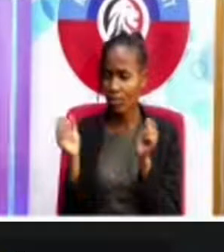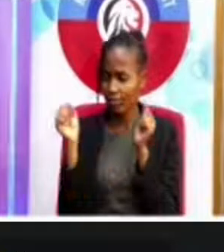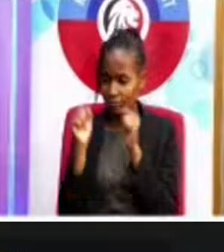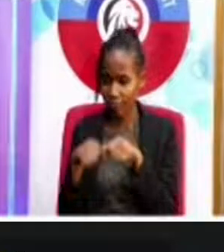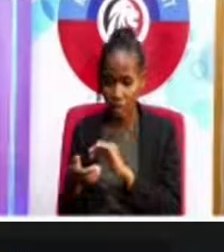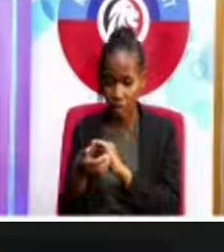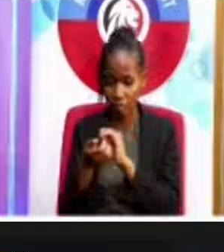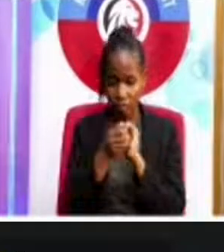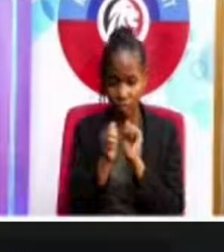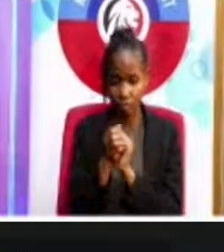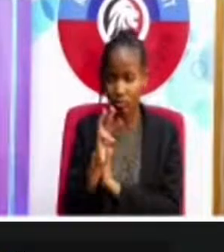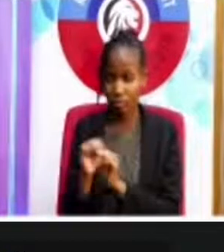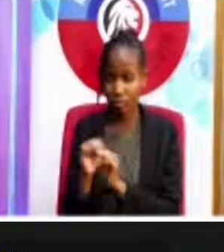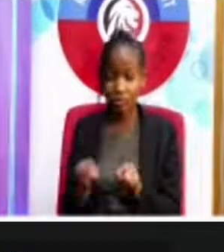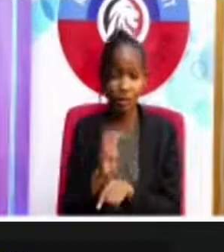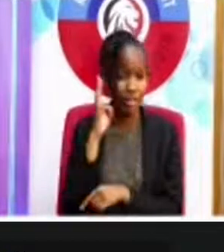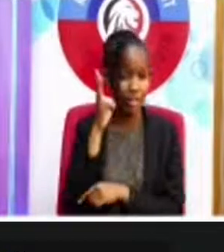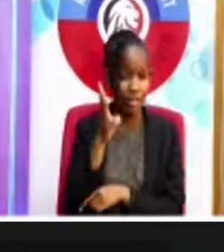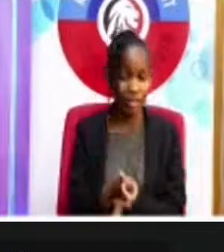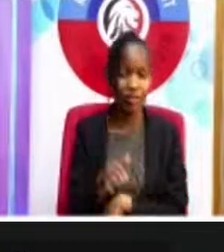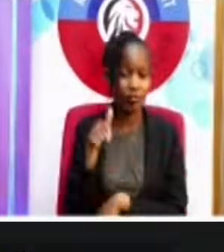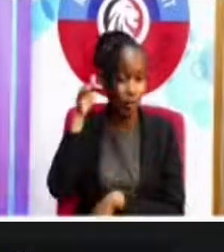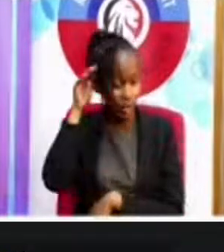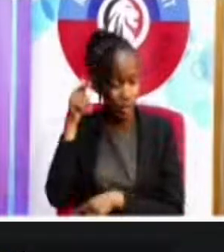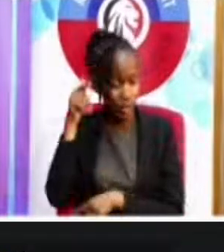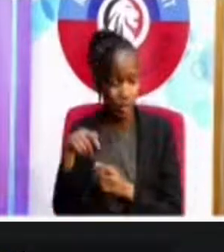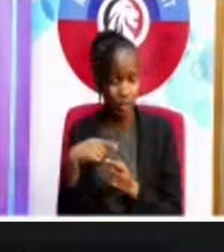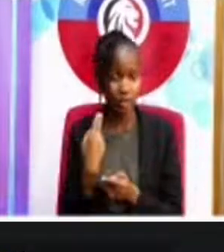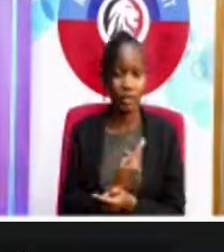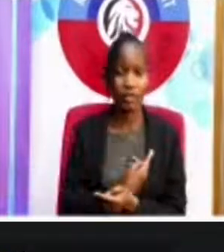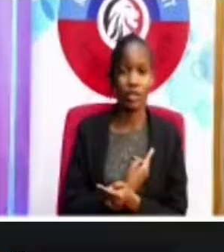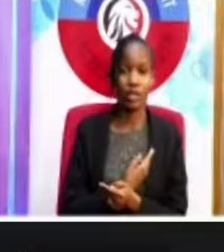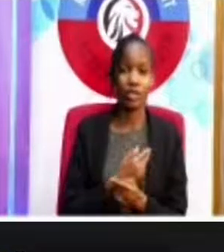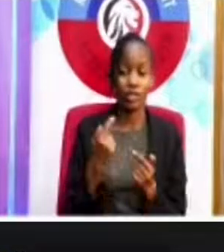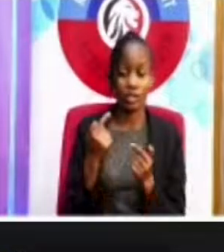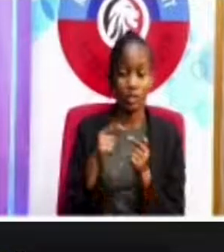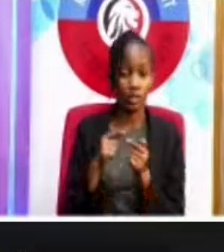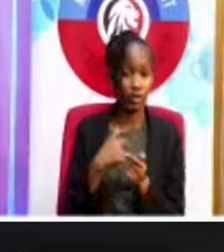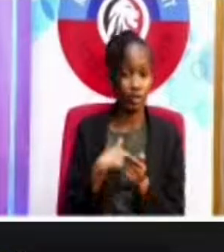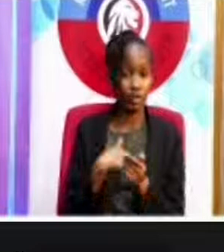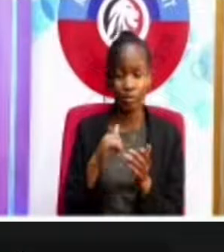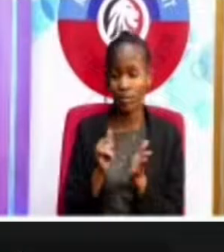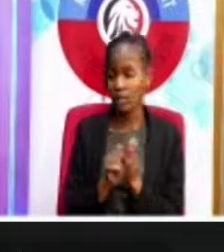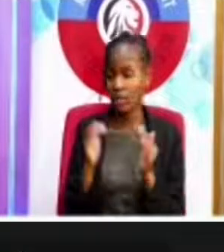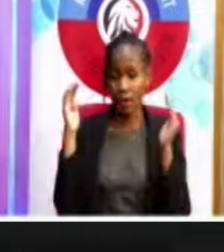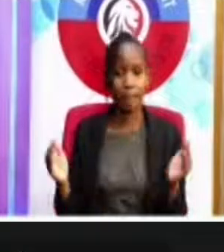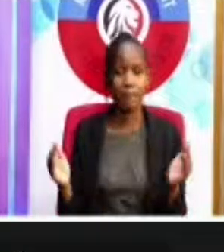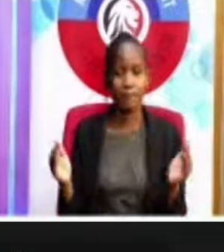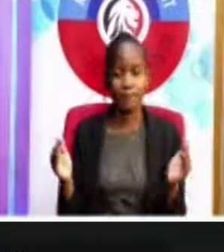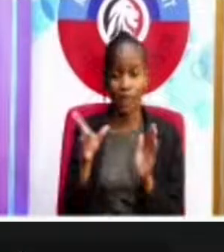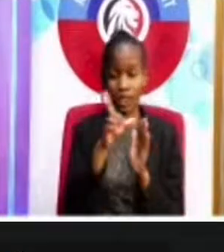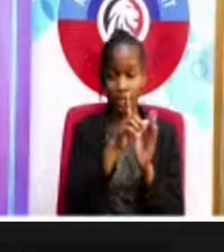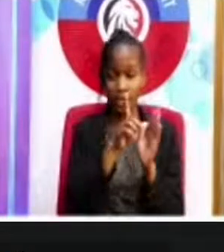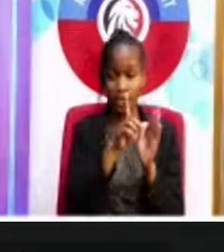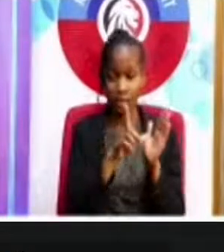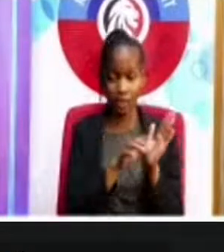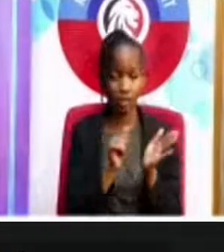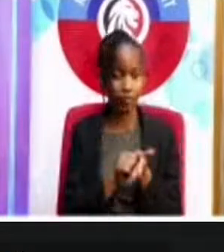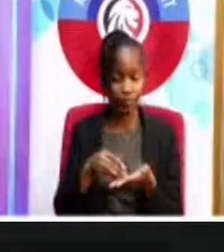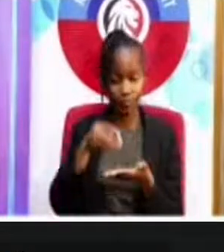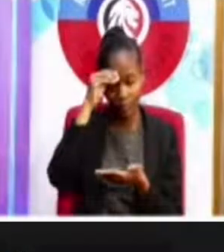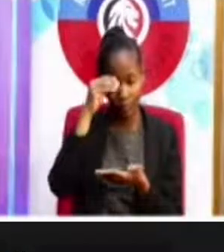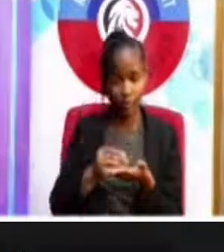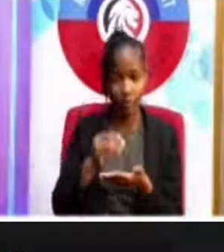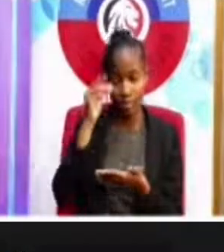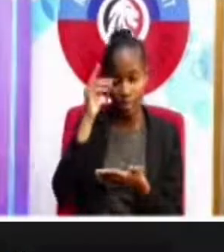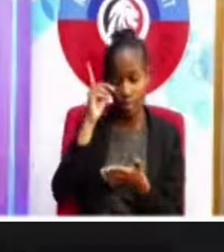willing to listen to us. To me, that is another big plus. That's another big lesson. And so what that says to me is that